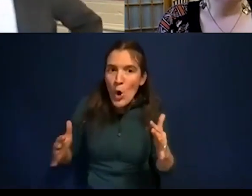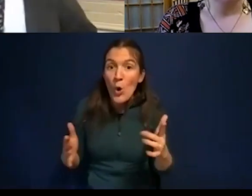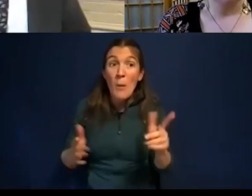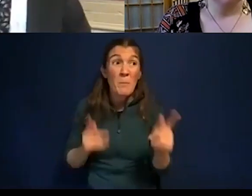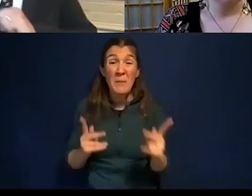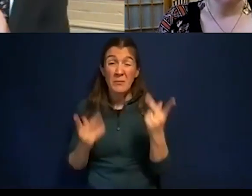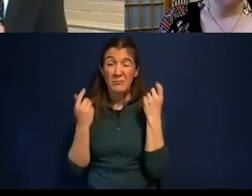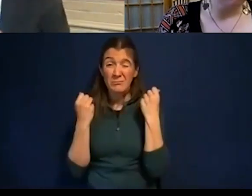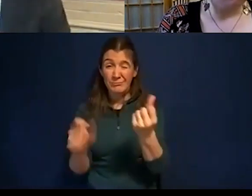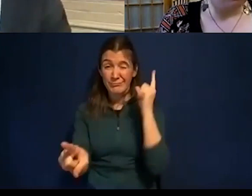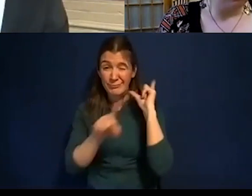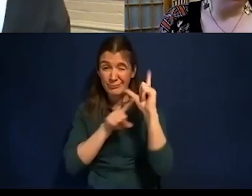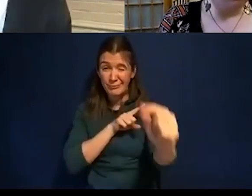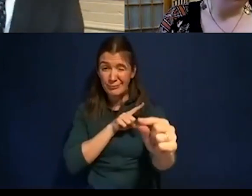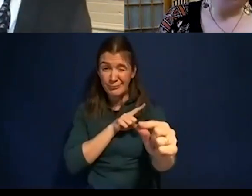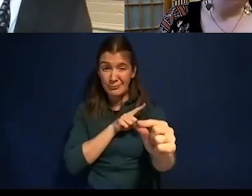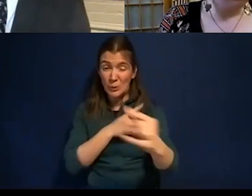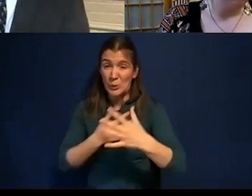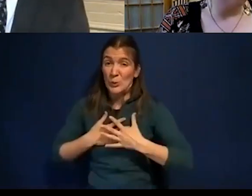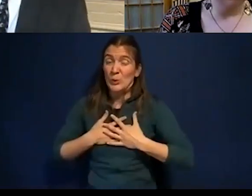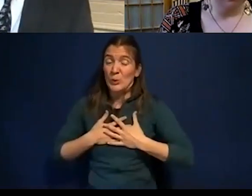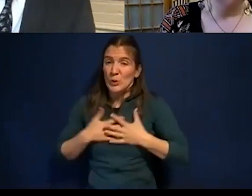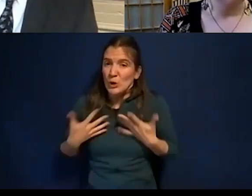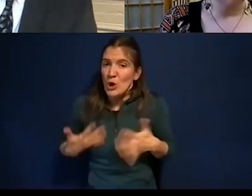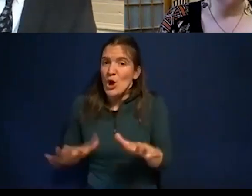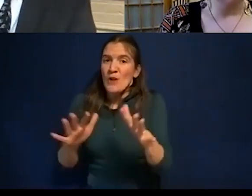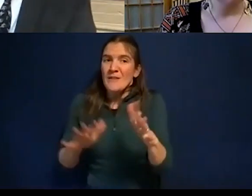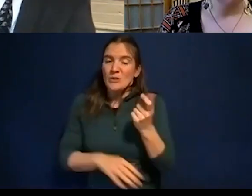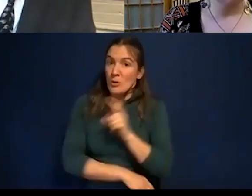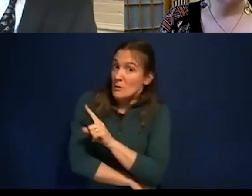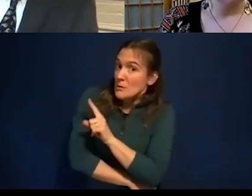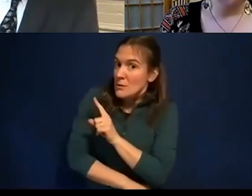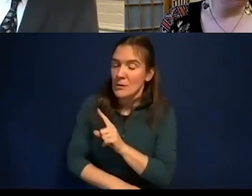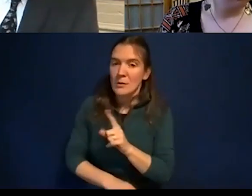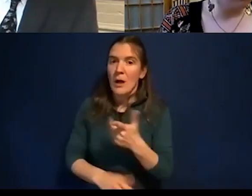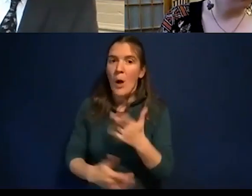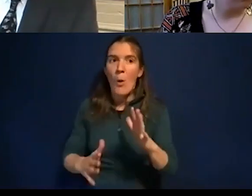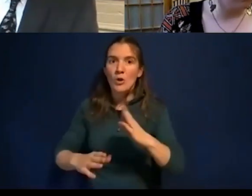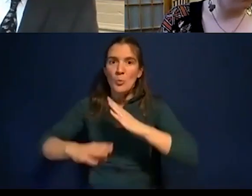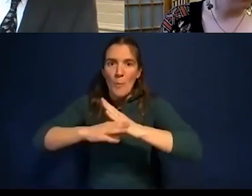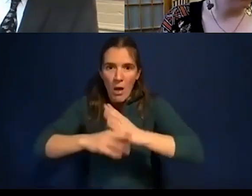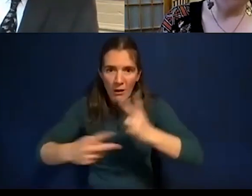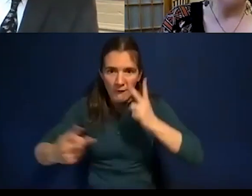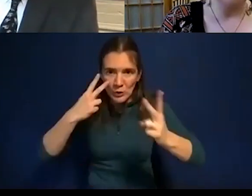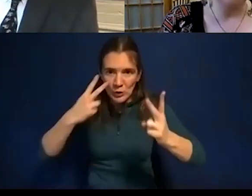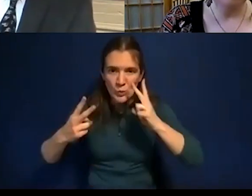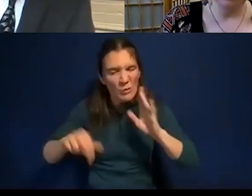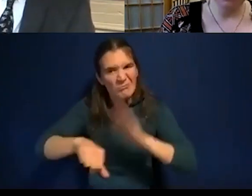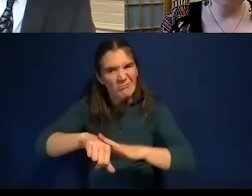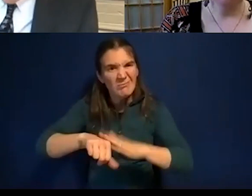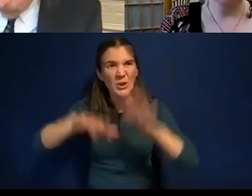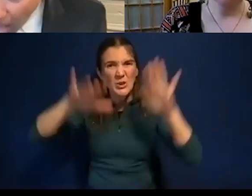really fast on that road coming up onto Putney, to real Putney Road.